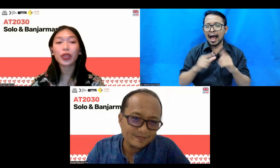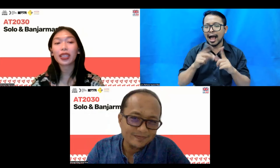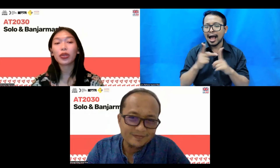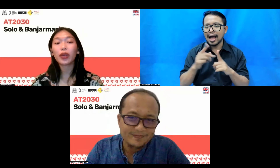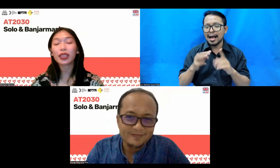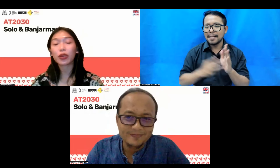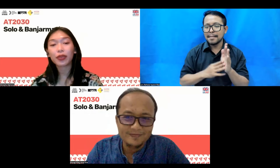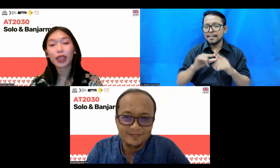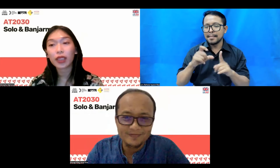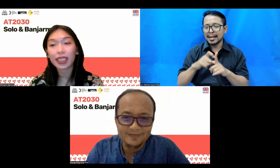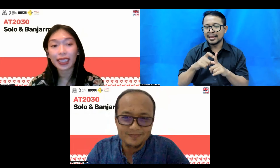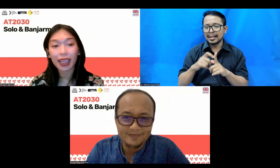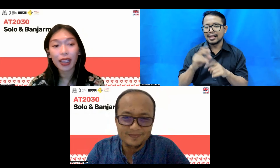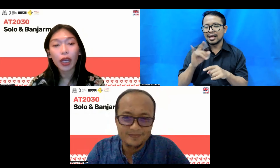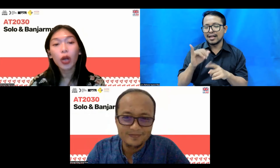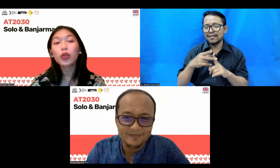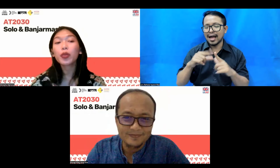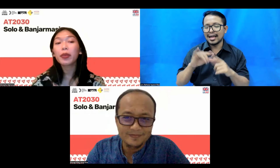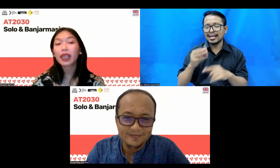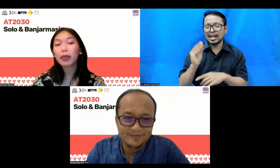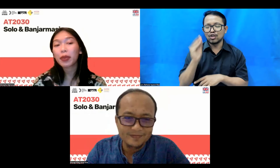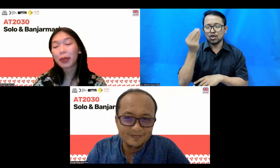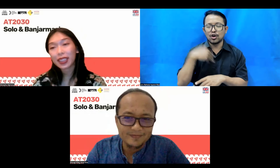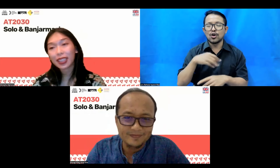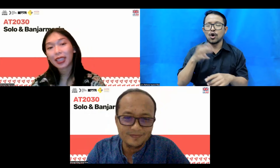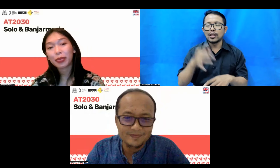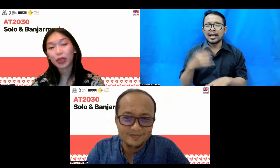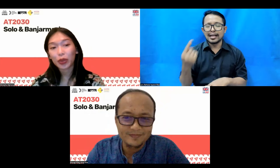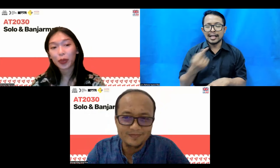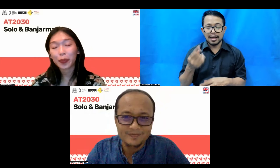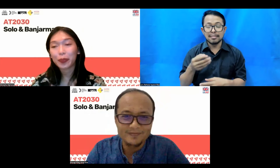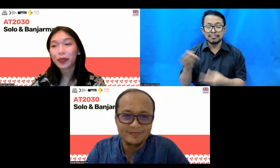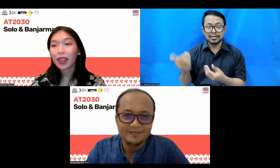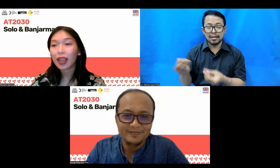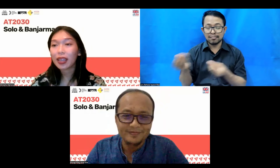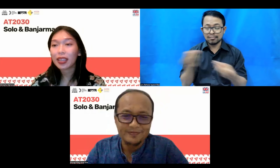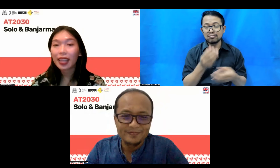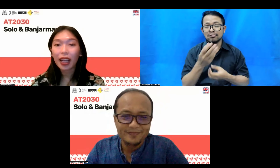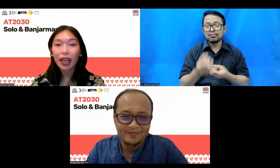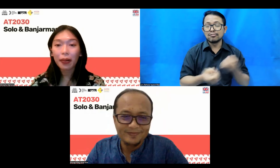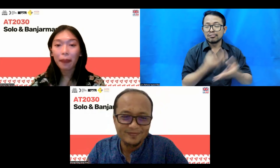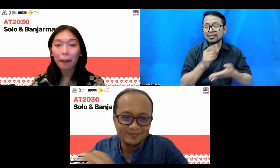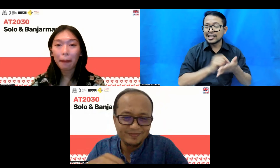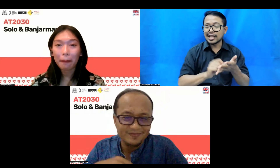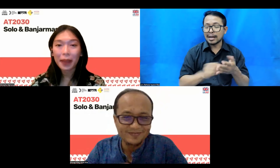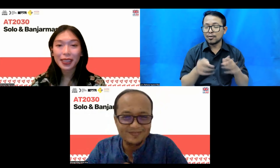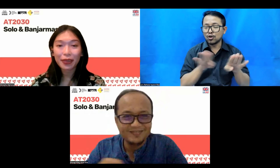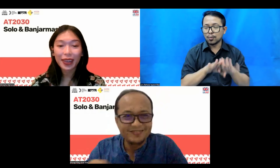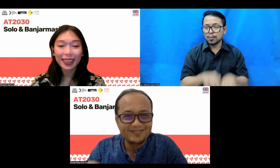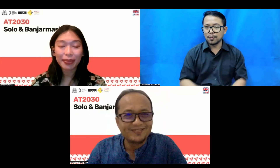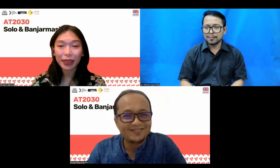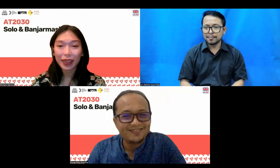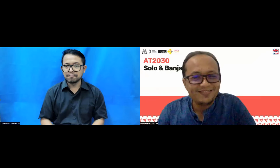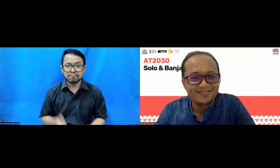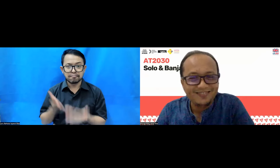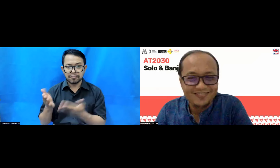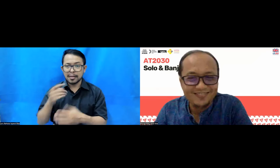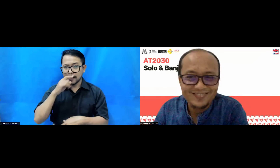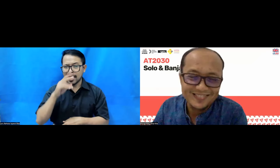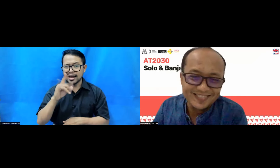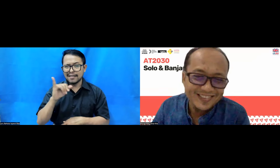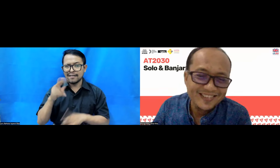Rifai as the Executive Director of Kota Kita to deliver some of his closing remarks. The time is